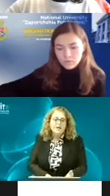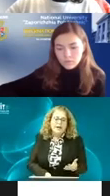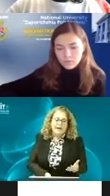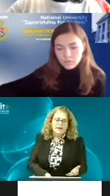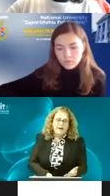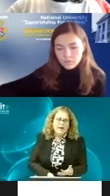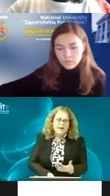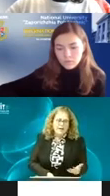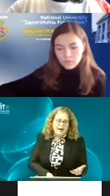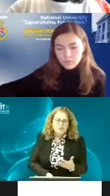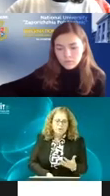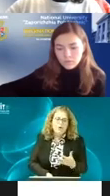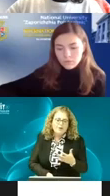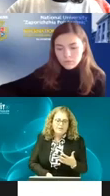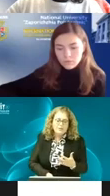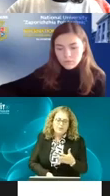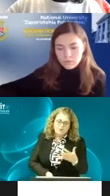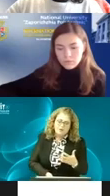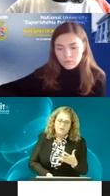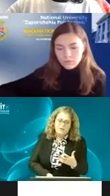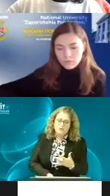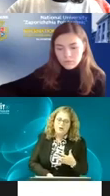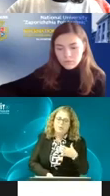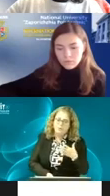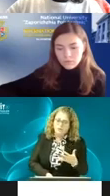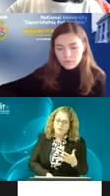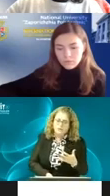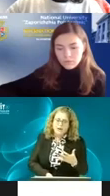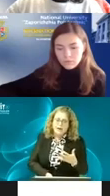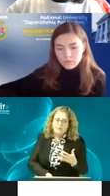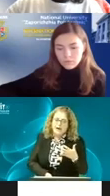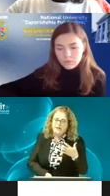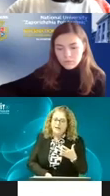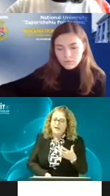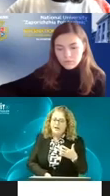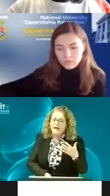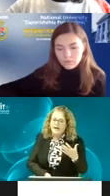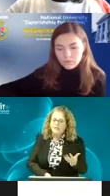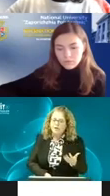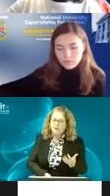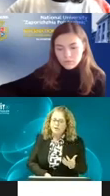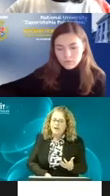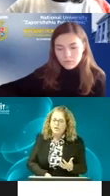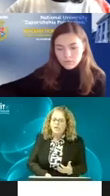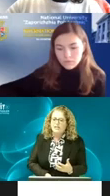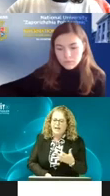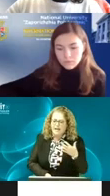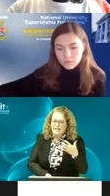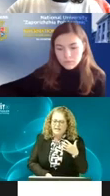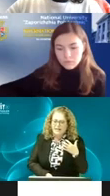that. And I'm sure we are experiencing very similar emotions. But lack of social